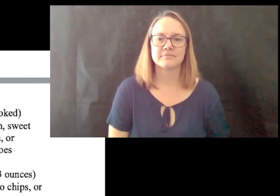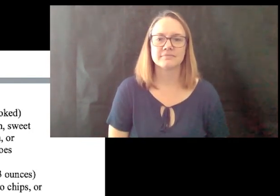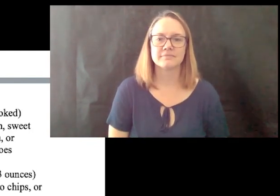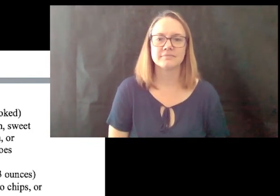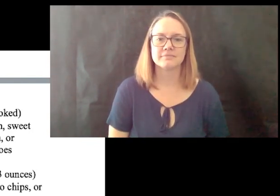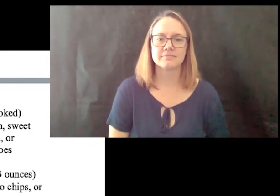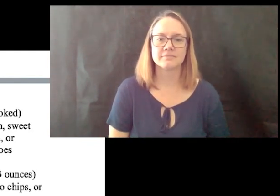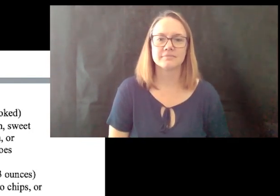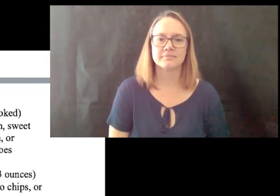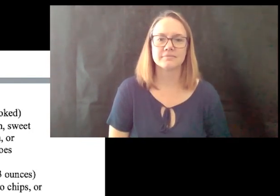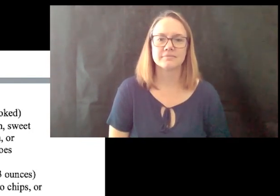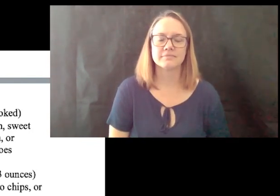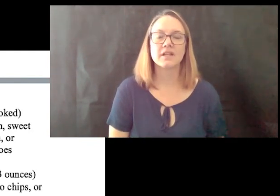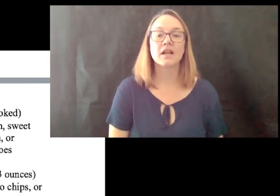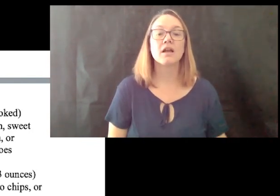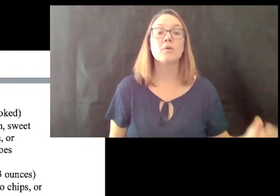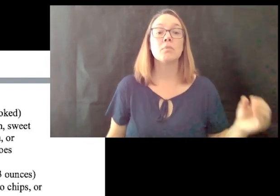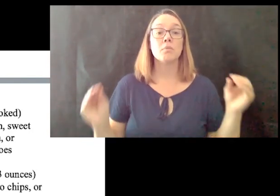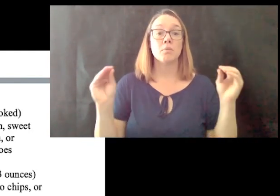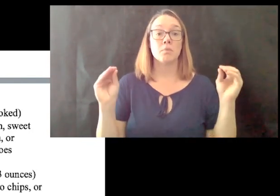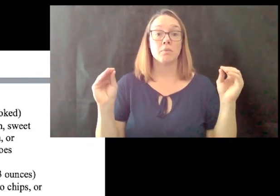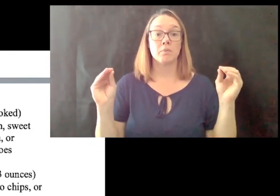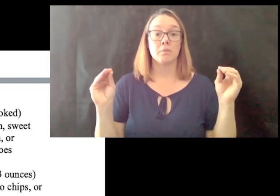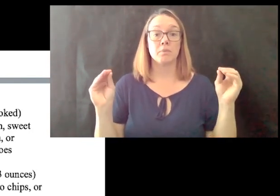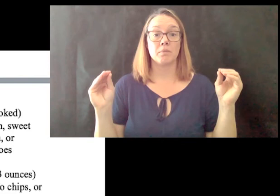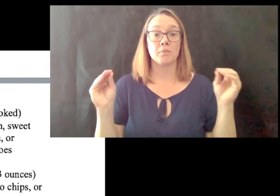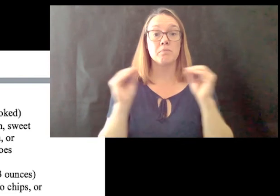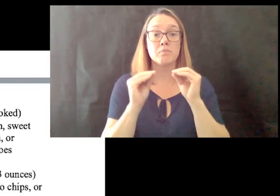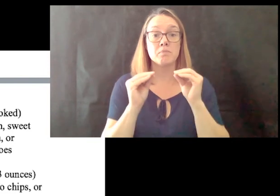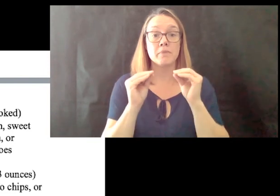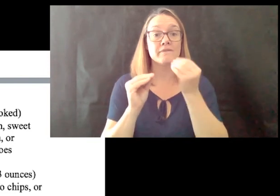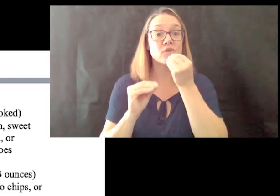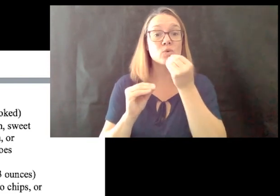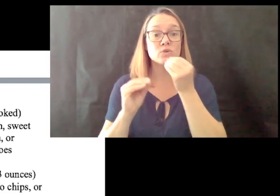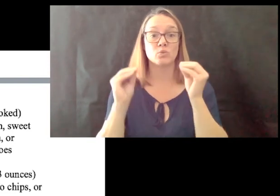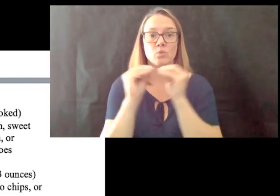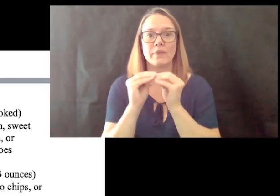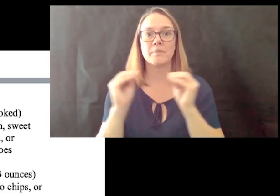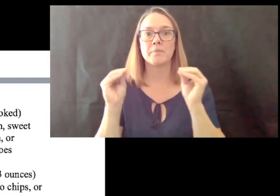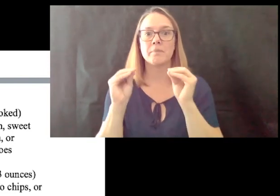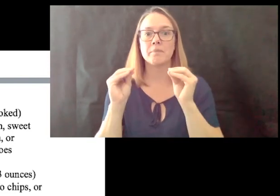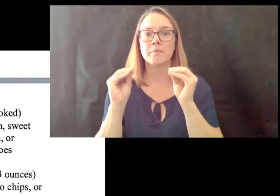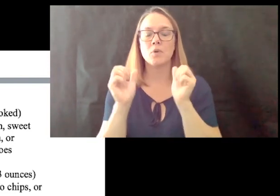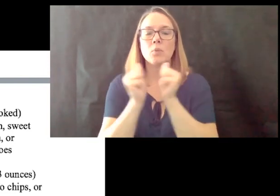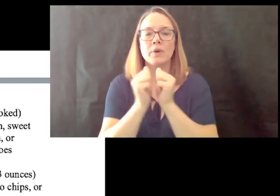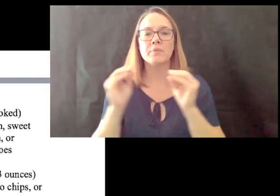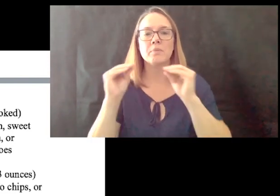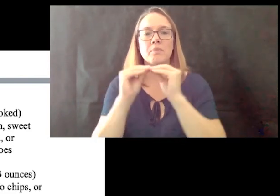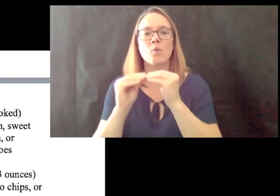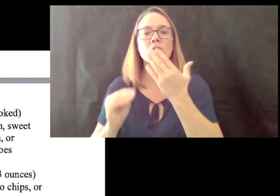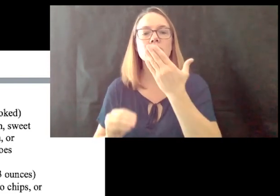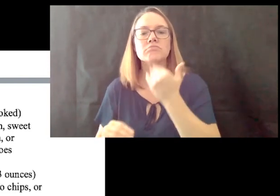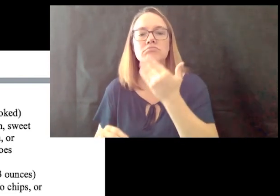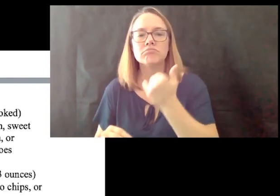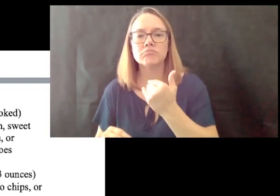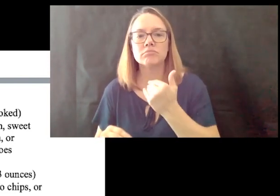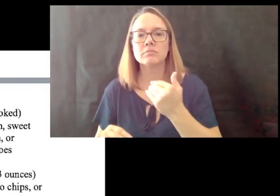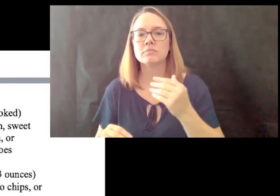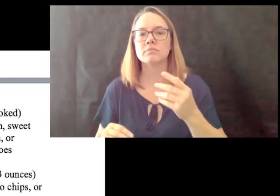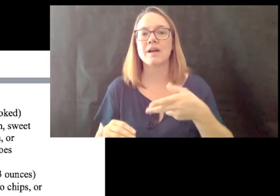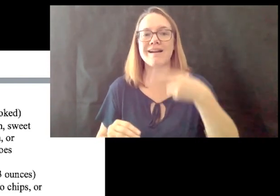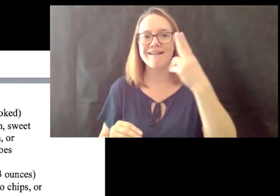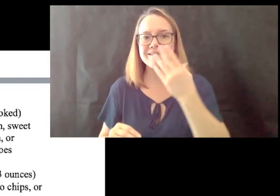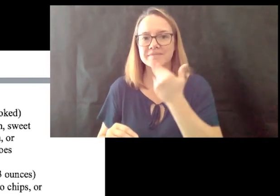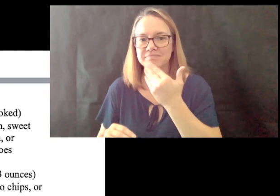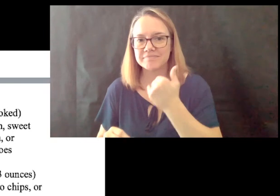Foods that are going to be highly concentrated and dense in sugar or with added sugar will be smaller amounts. For example, the